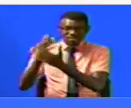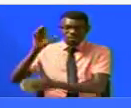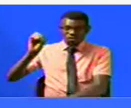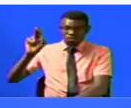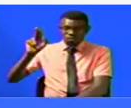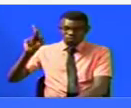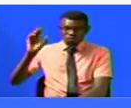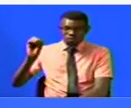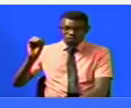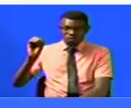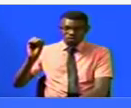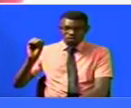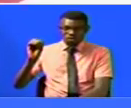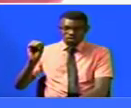Ouko.